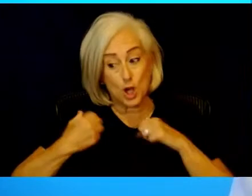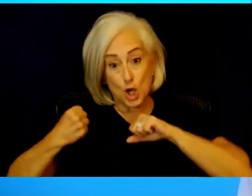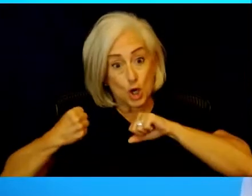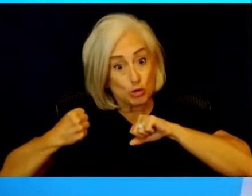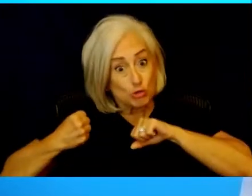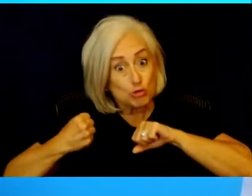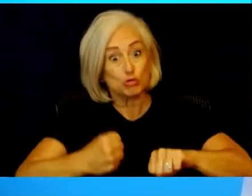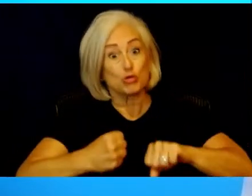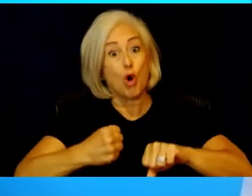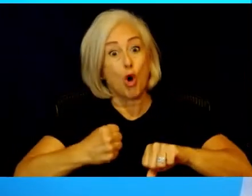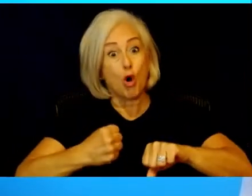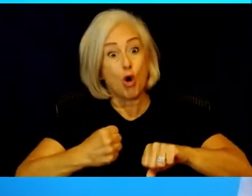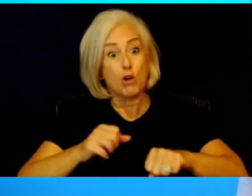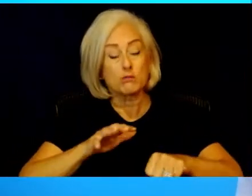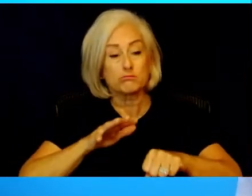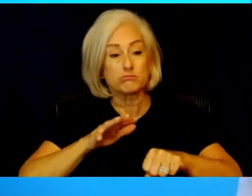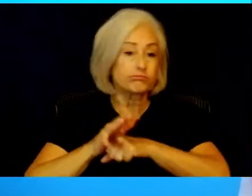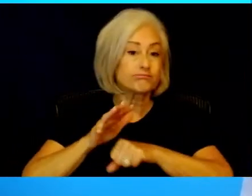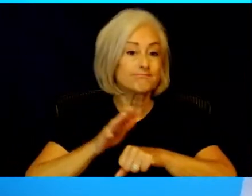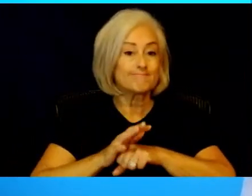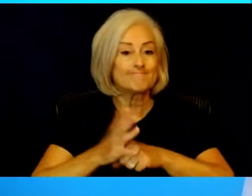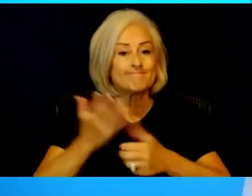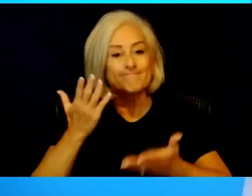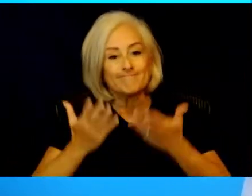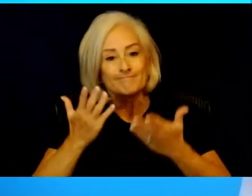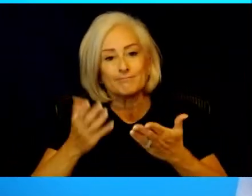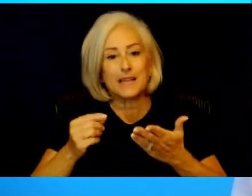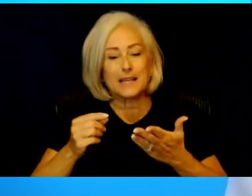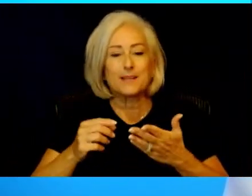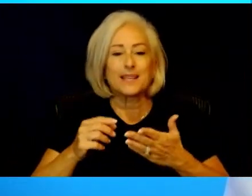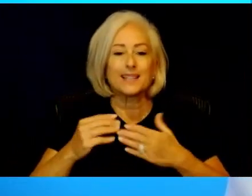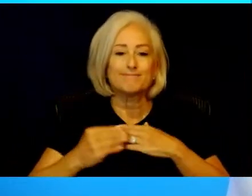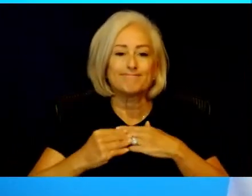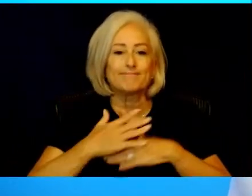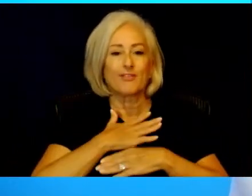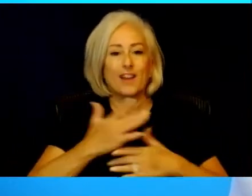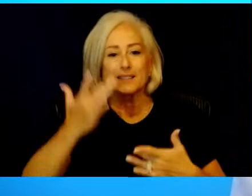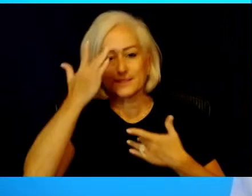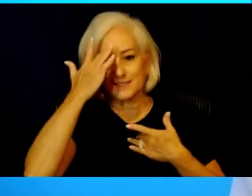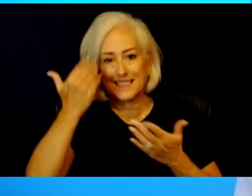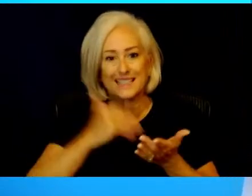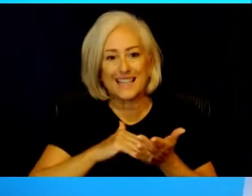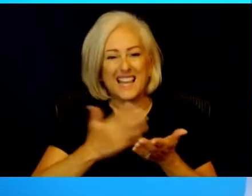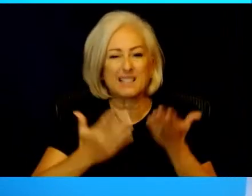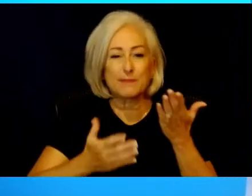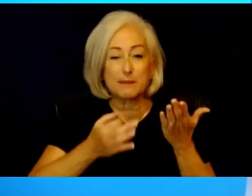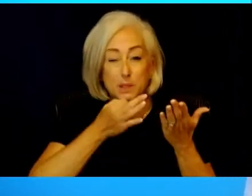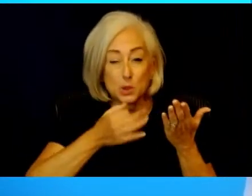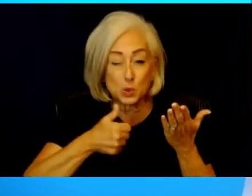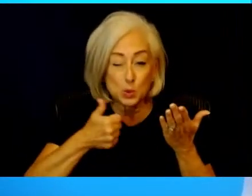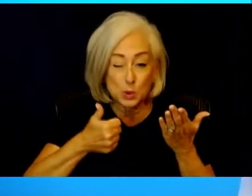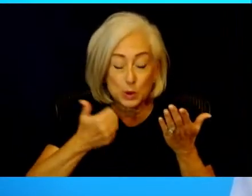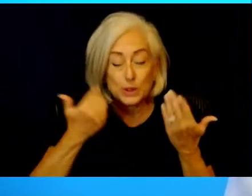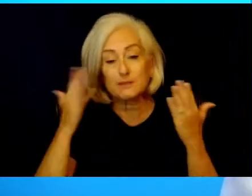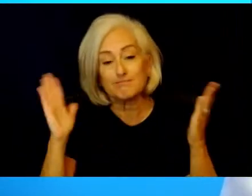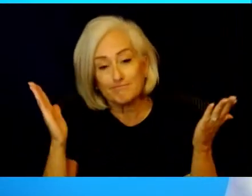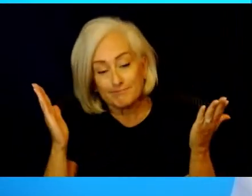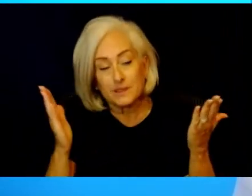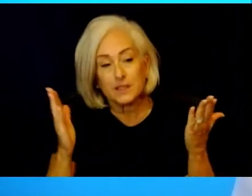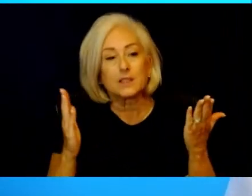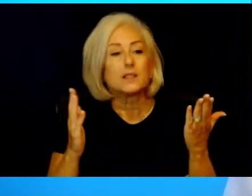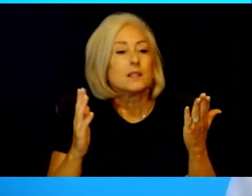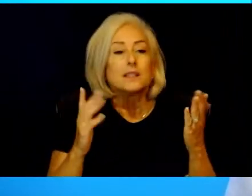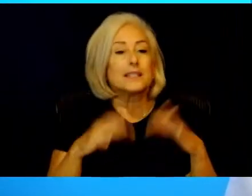can occur maybe a little bit sooner. But again, what is important is that we aren't necessarily seeing